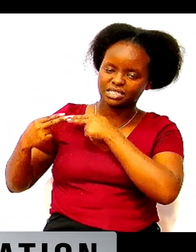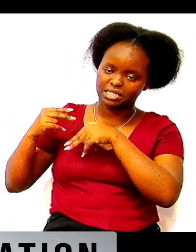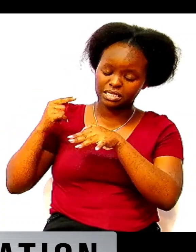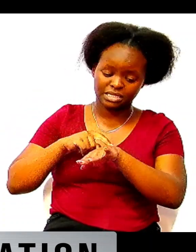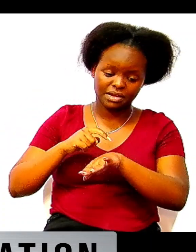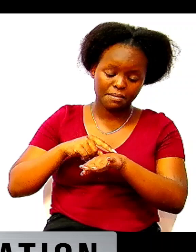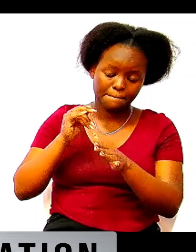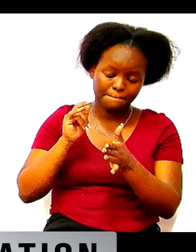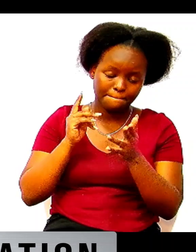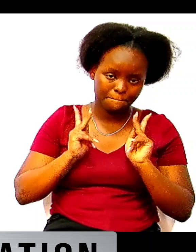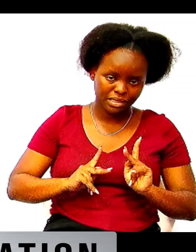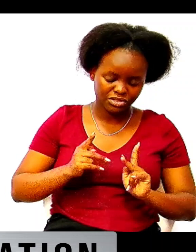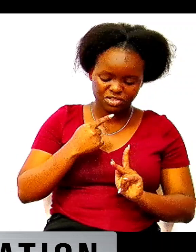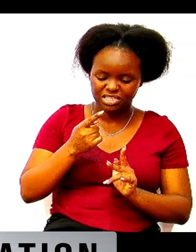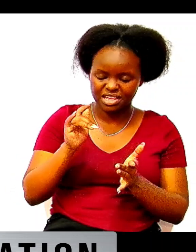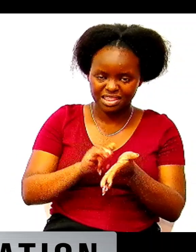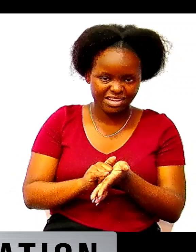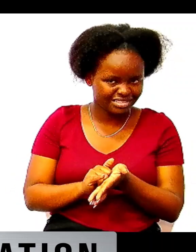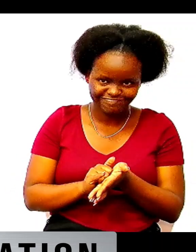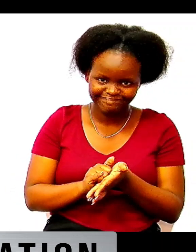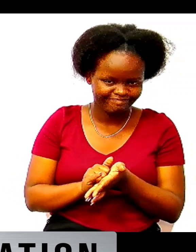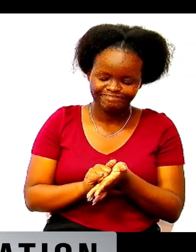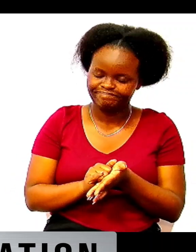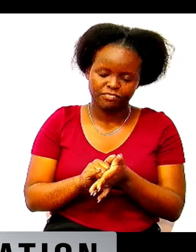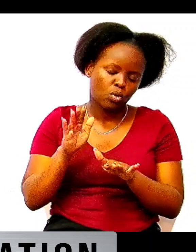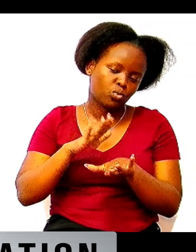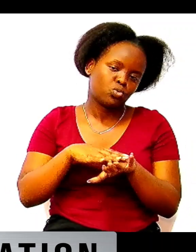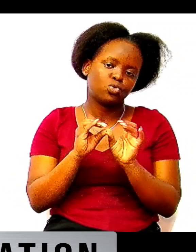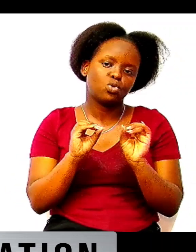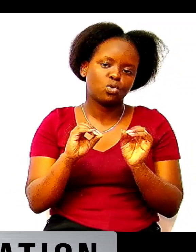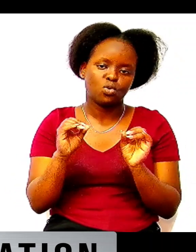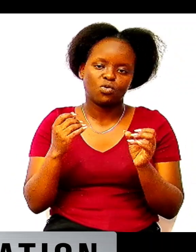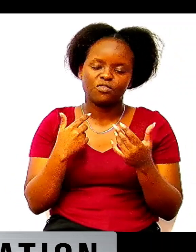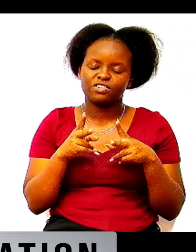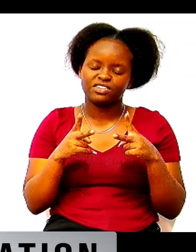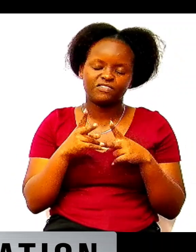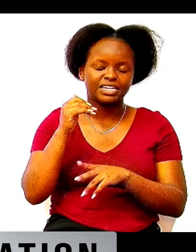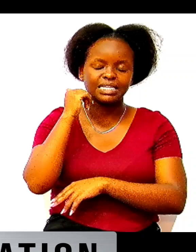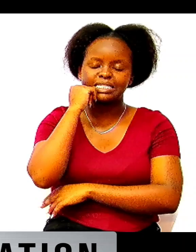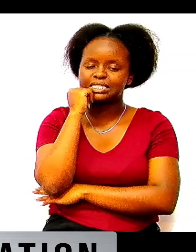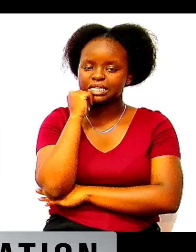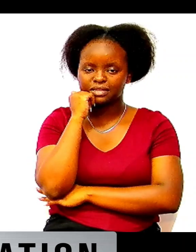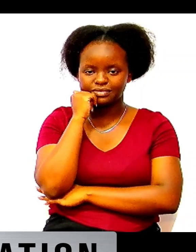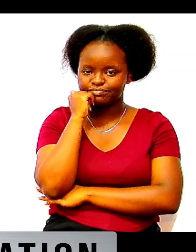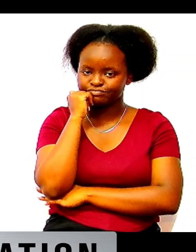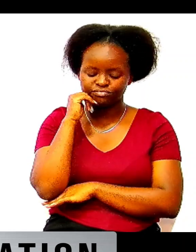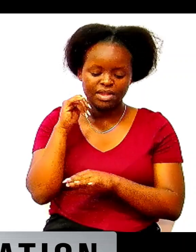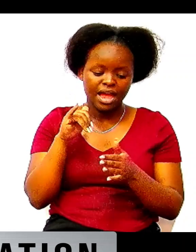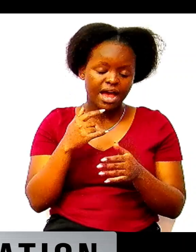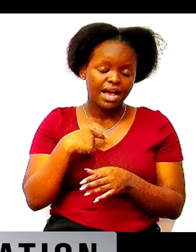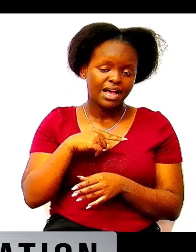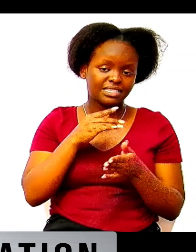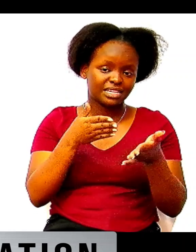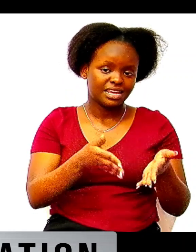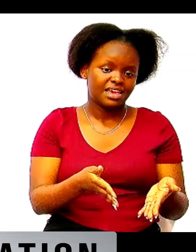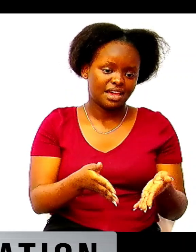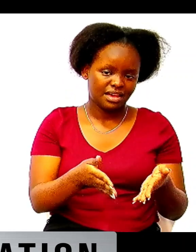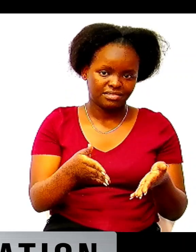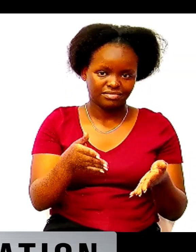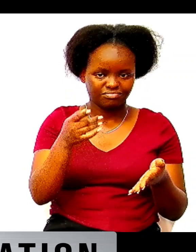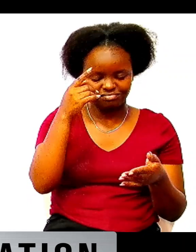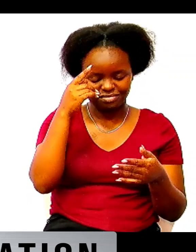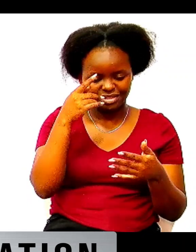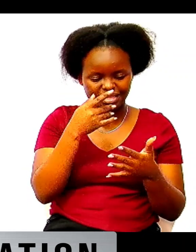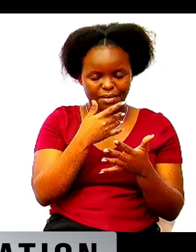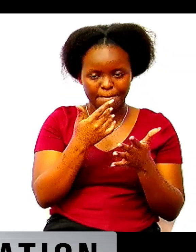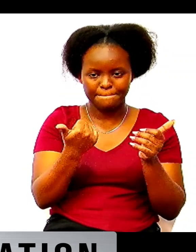will discredit what they're saying. It's unfortunate that we are getting to this point. But Jonah, I think the question is of sycophancy.